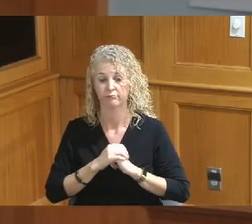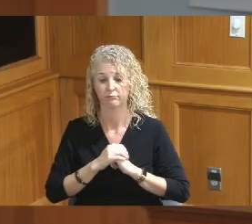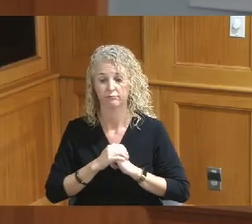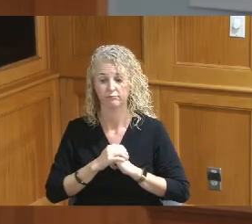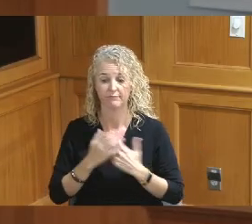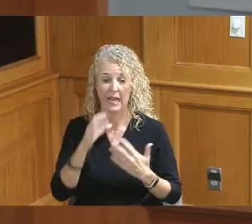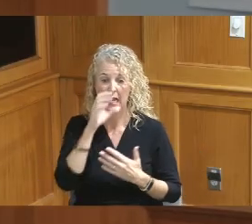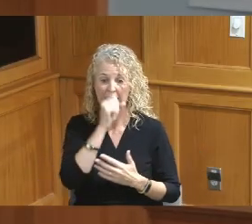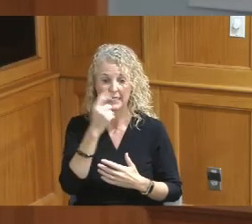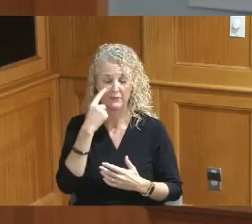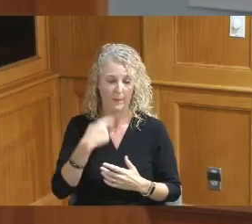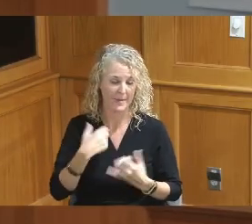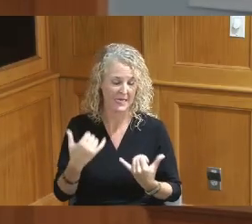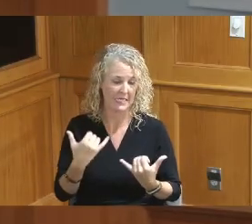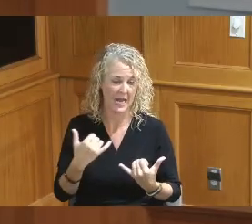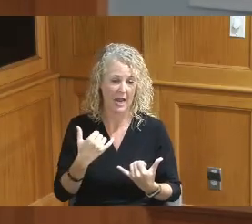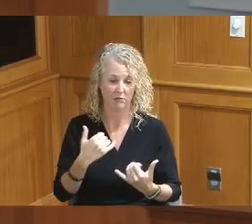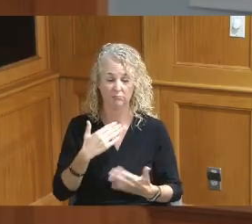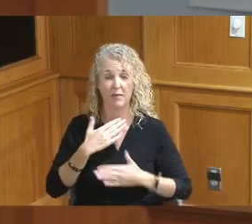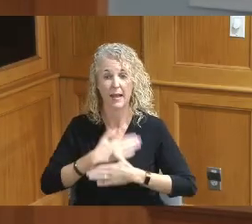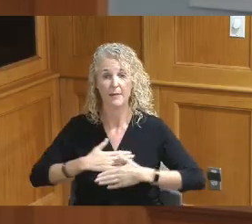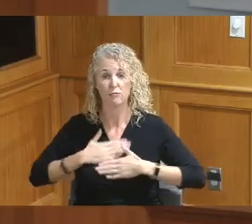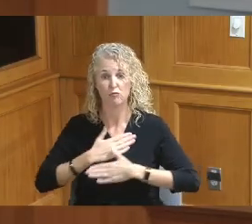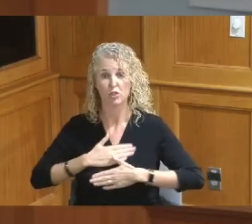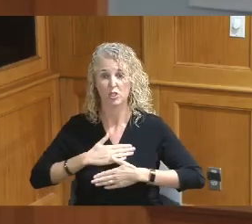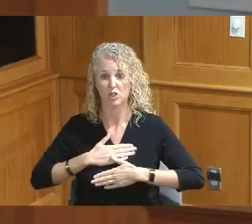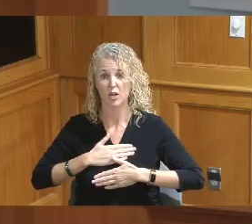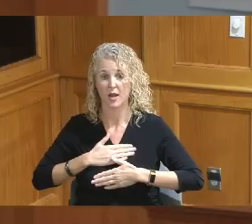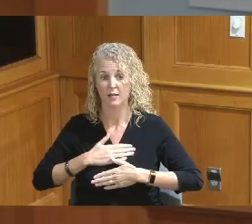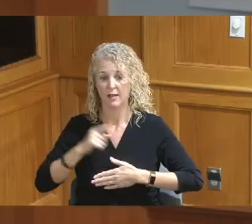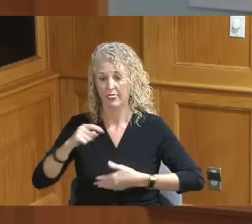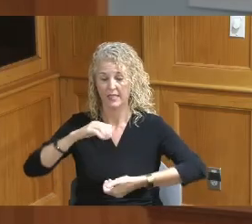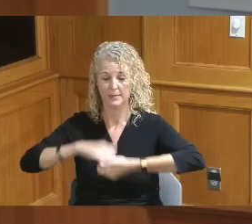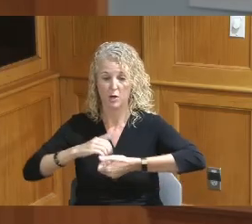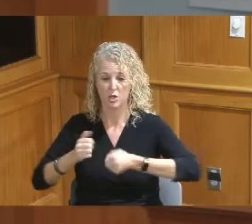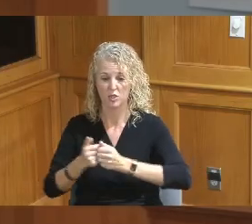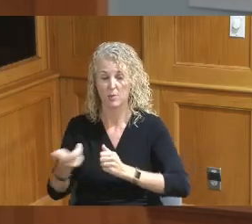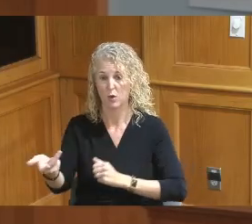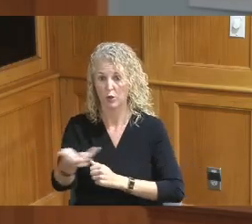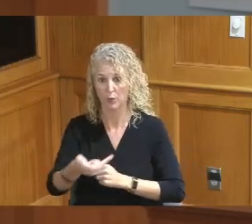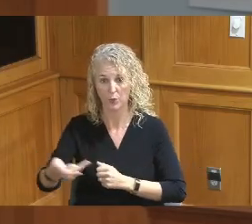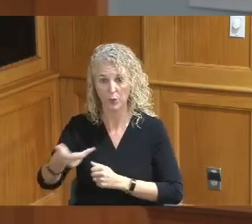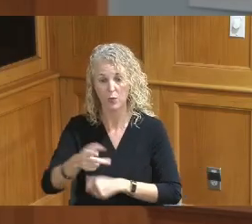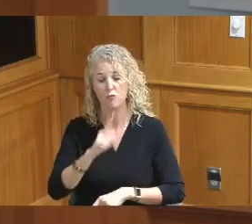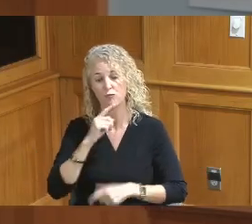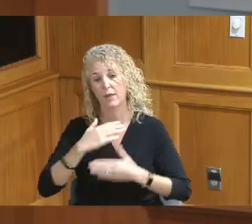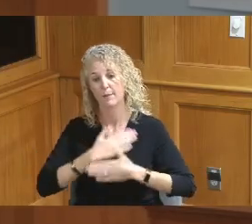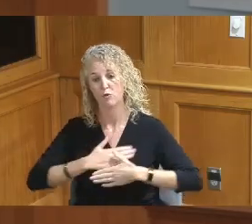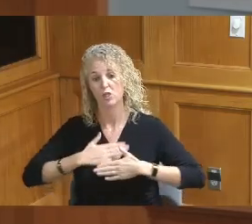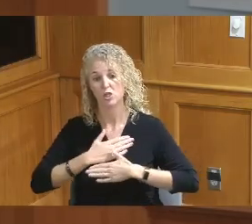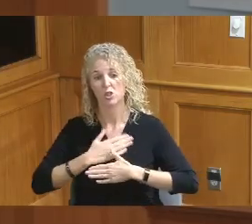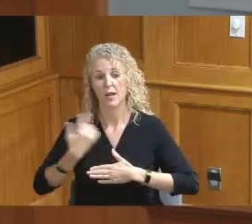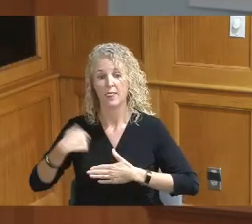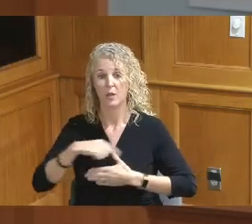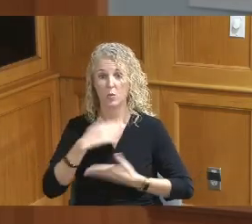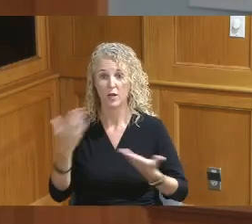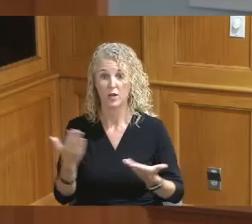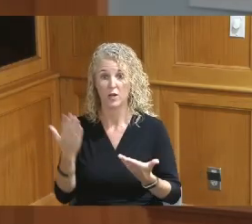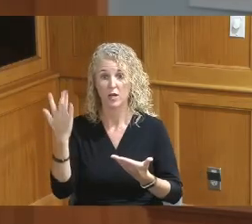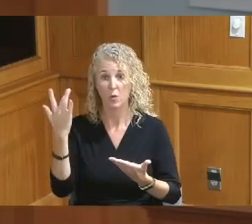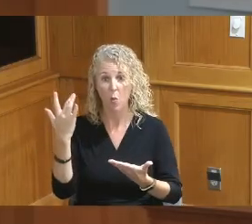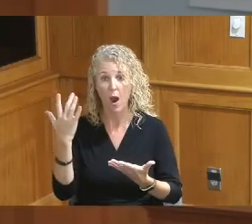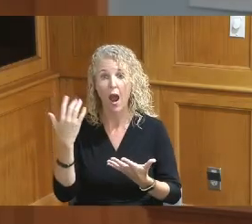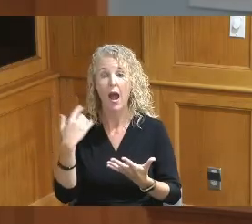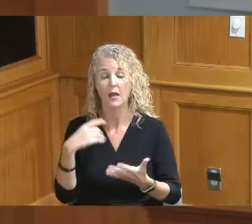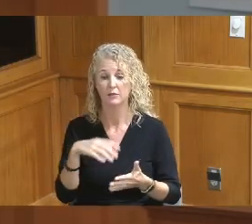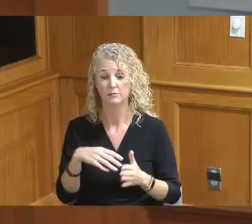And I guess that's really all I'll say, and just appreciate generally, of course, always this partnership, and very much appreciate that we are here to sort of take from you